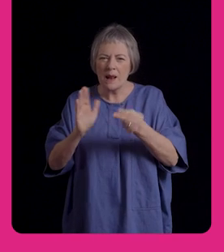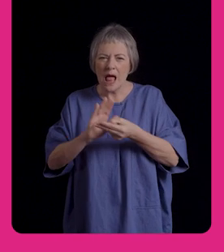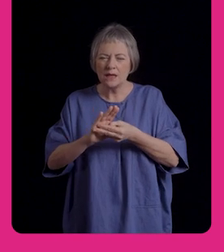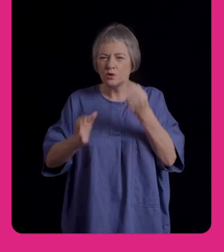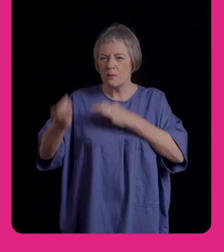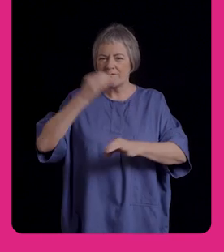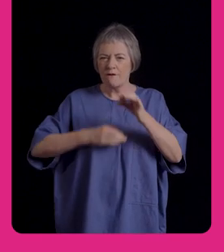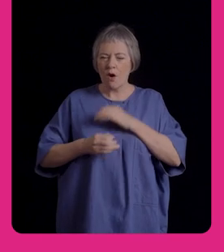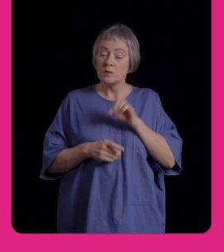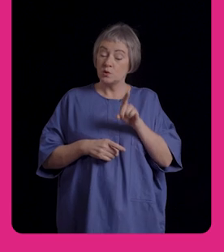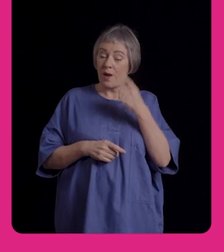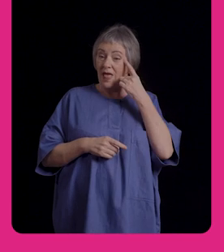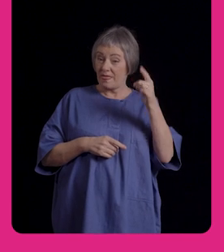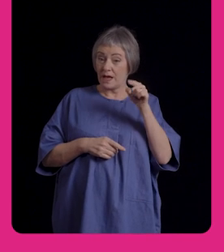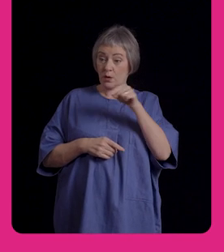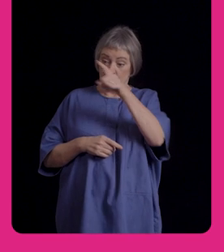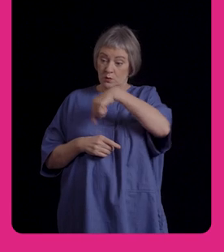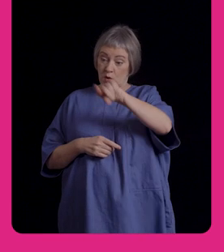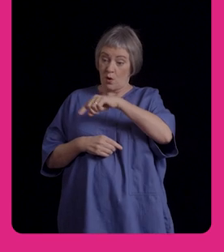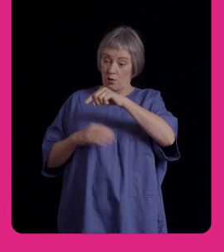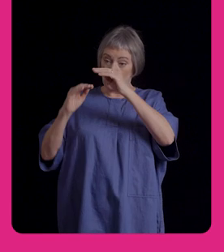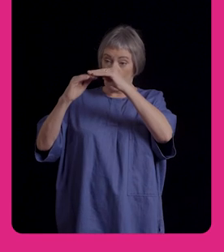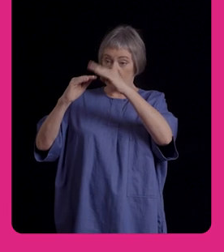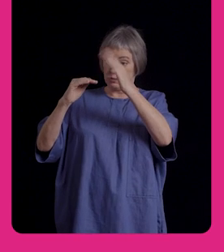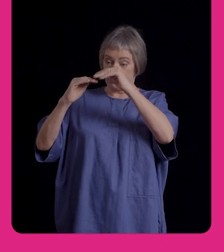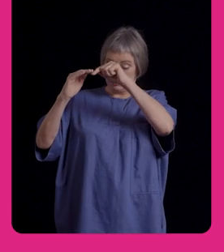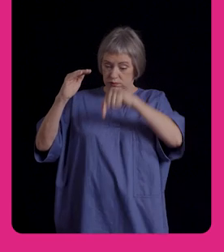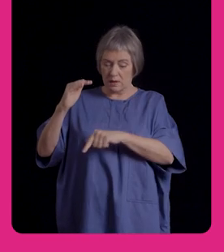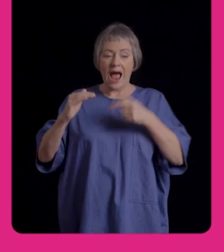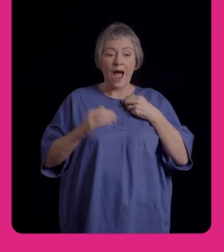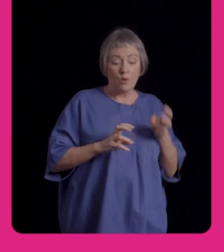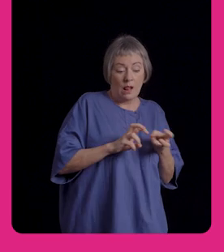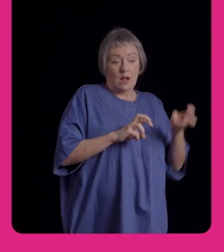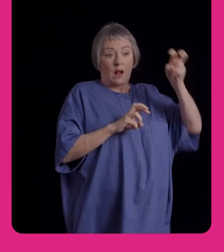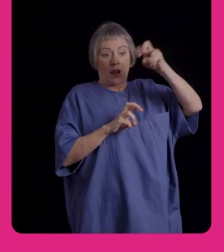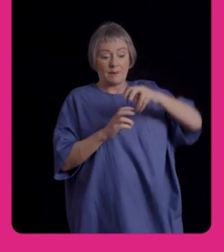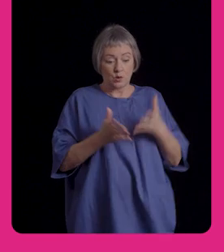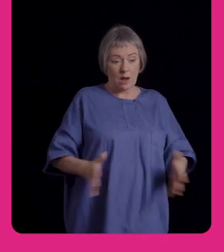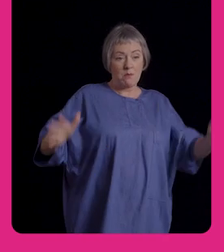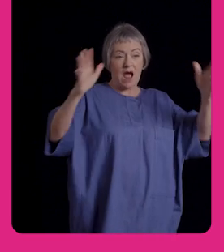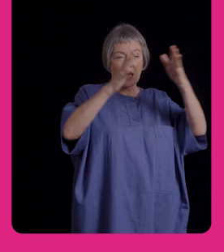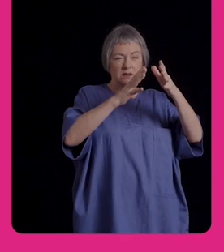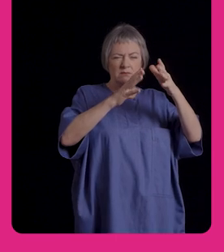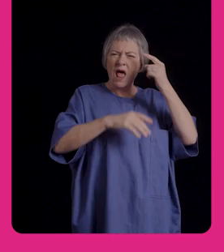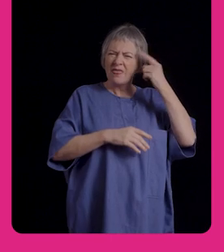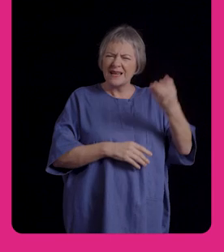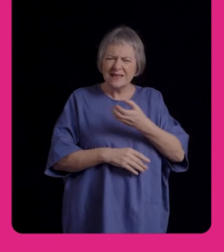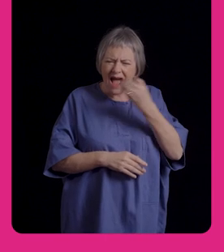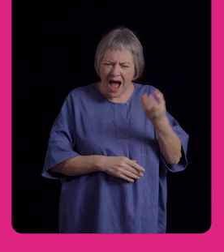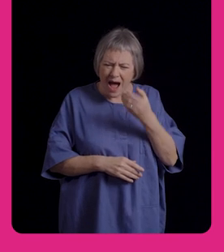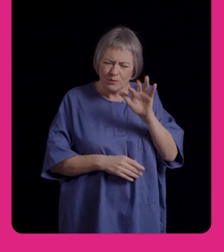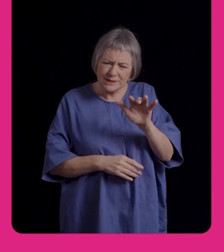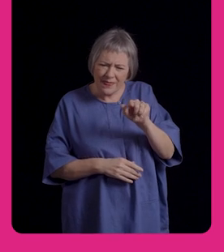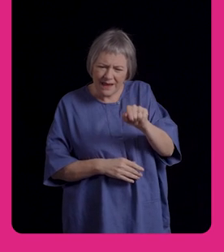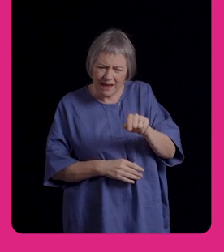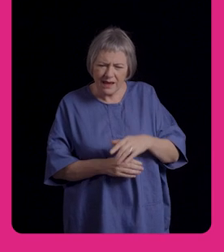to perform. So I think while you guys go below, I should climb into that barrel over there that looks like, I think it might have apples in it. Is that